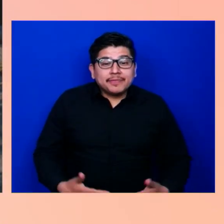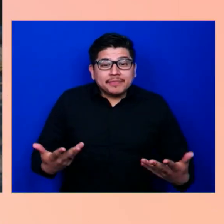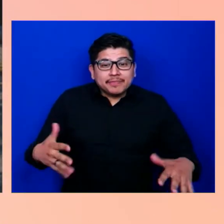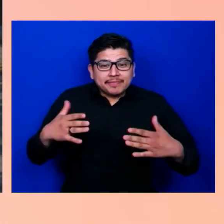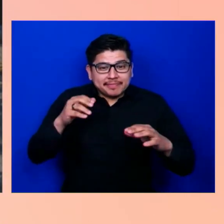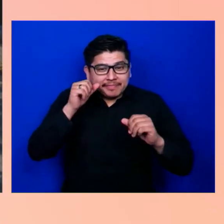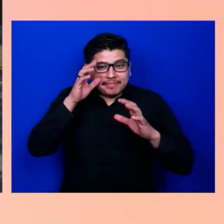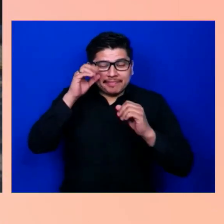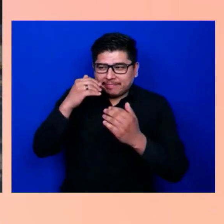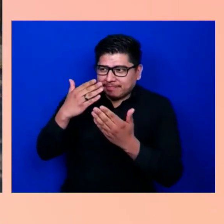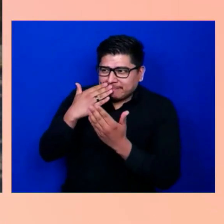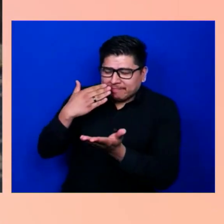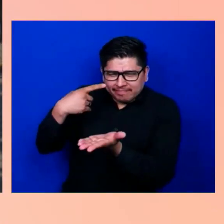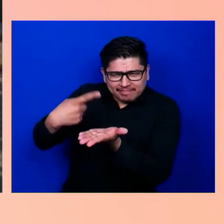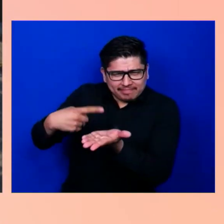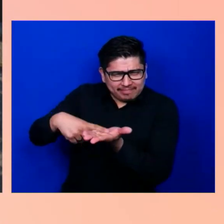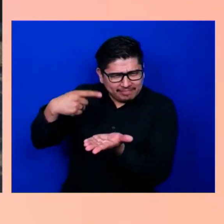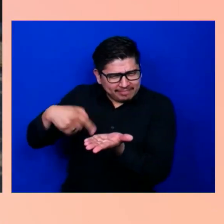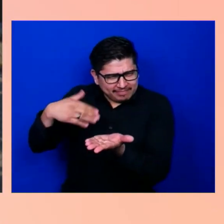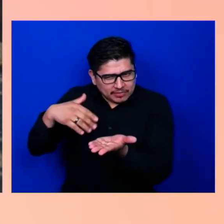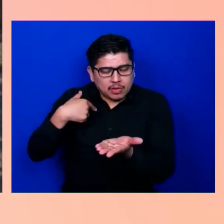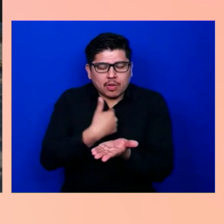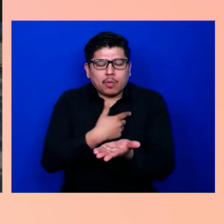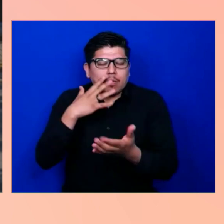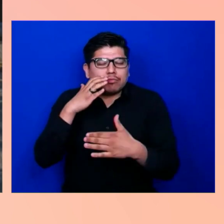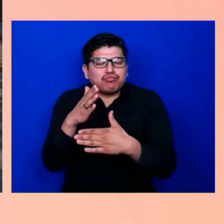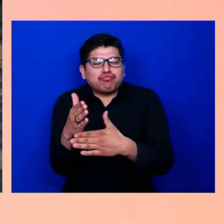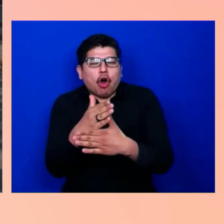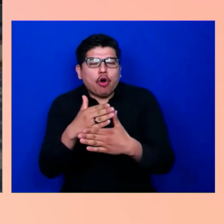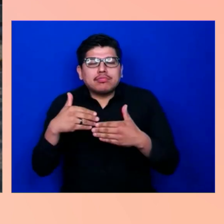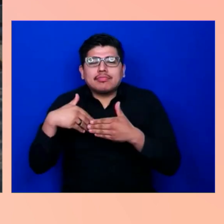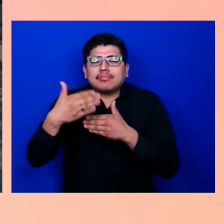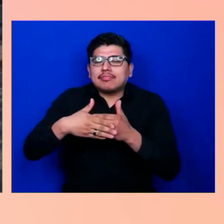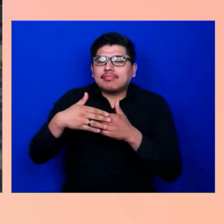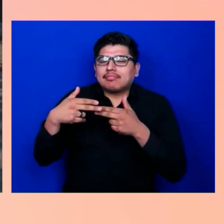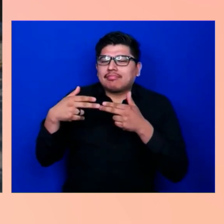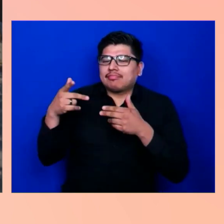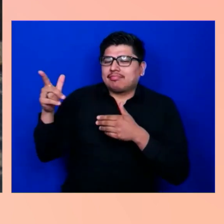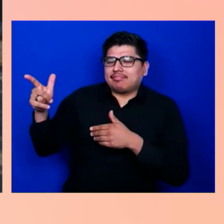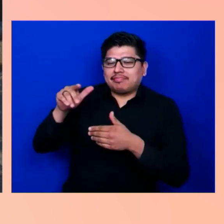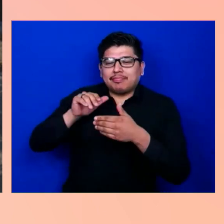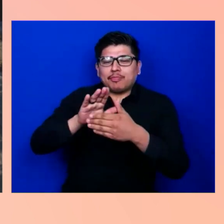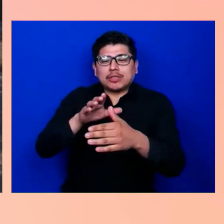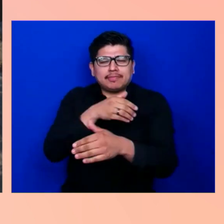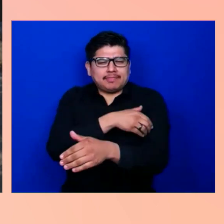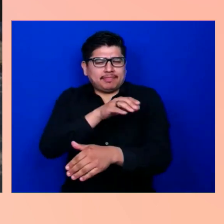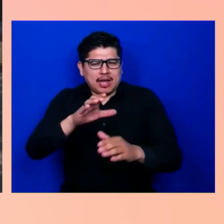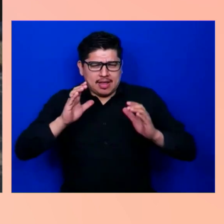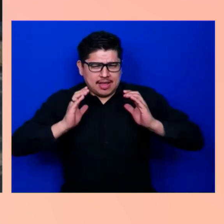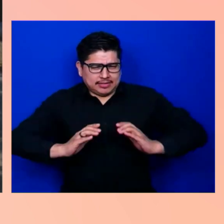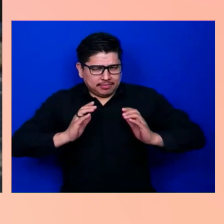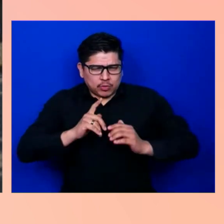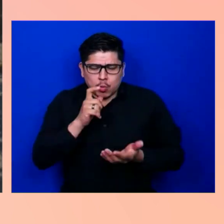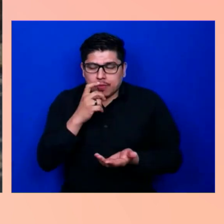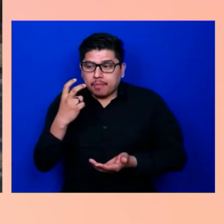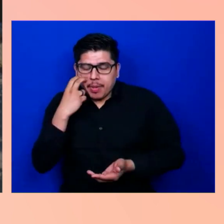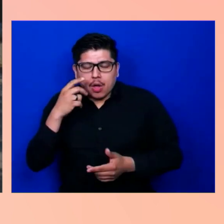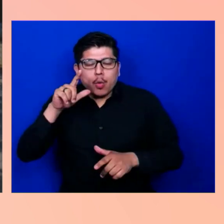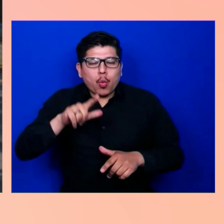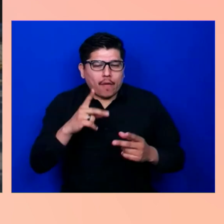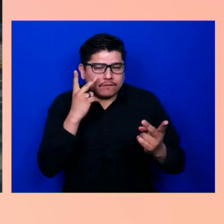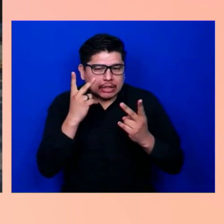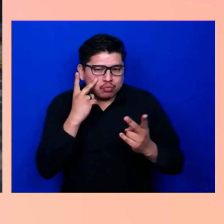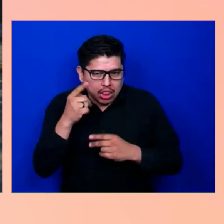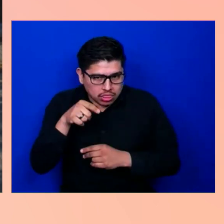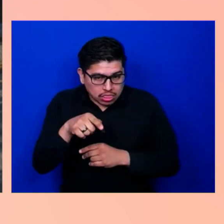Next, we're going to share with you Haleon's approach to empowering customers who are blind or low vision. We're going to check out some audio-first